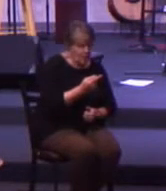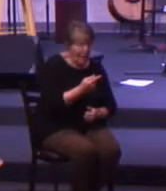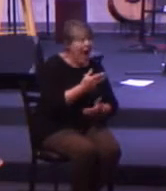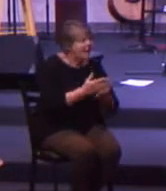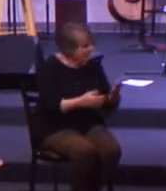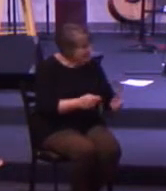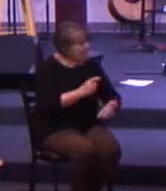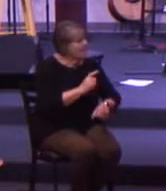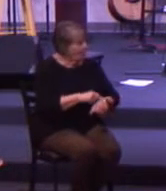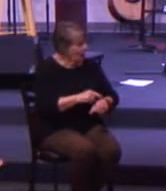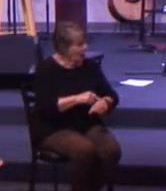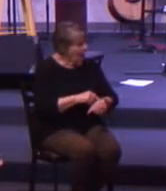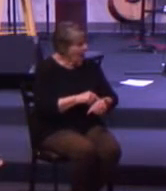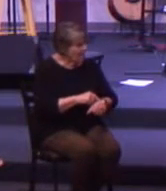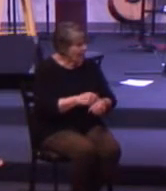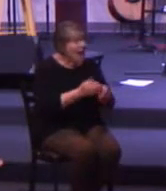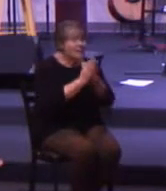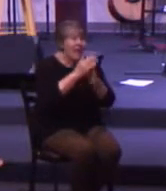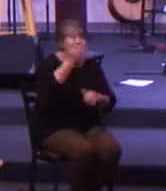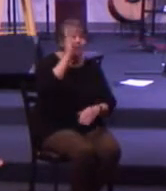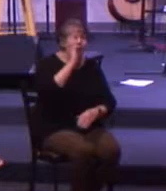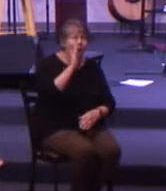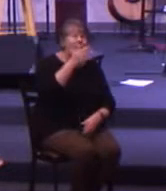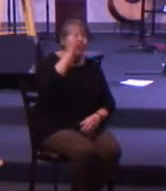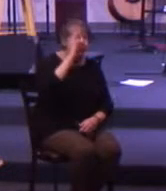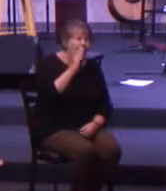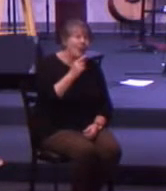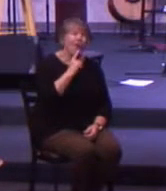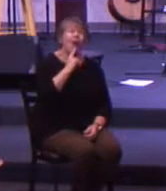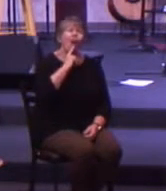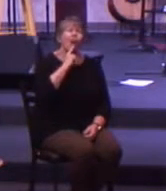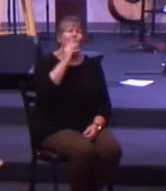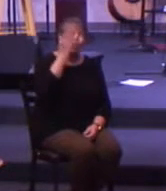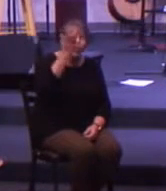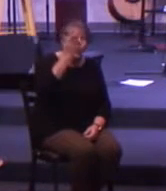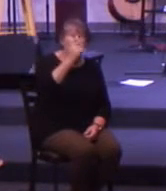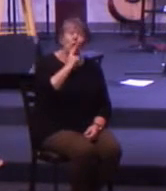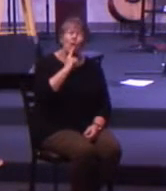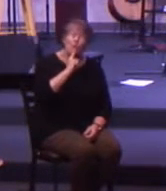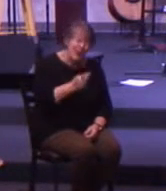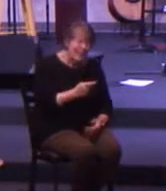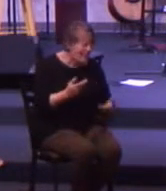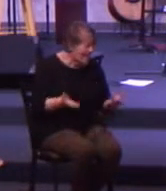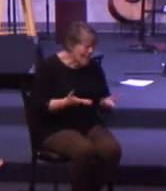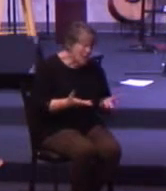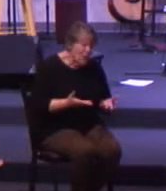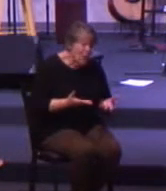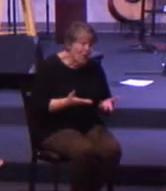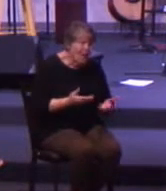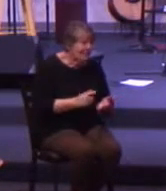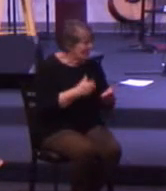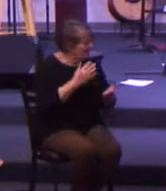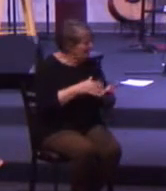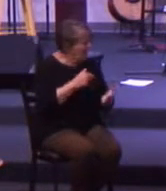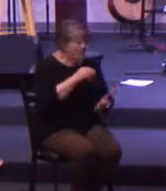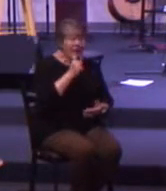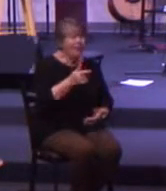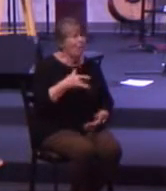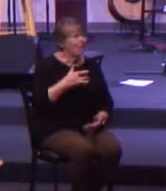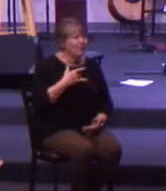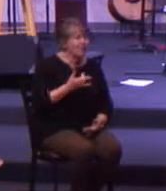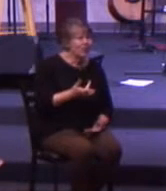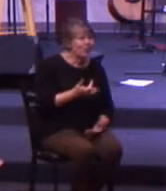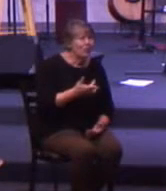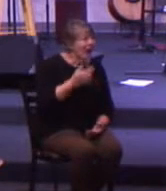ask of God. They're going to say, God, are you actually here? Because sometimes I don't see you, or I don't feel you, or I don't know if I believe you're here. God, are